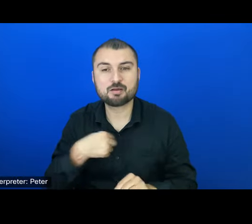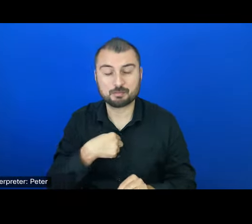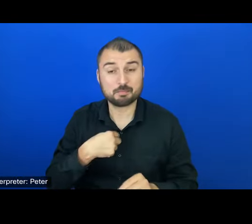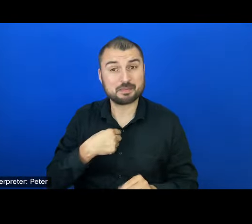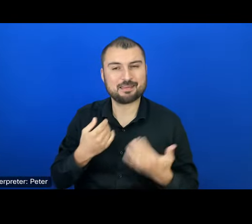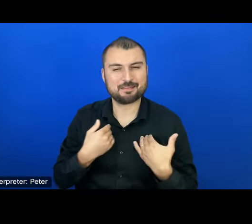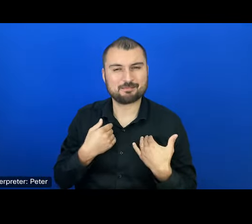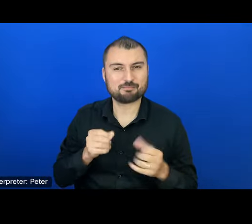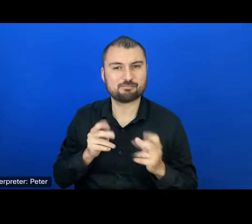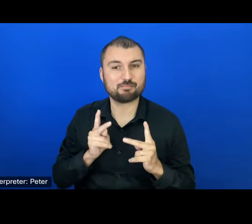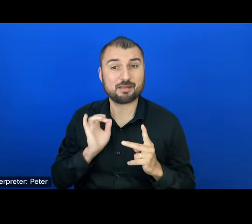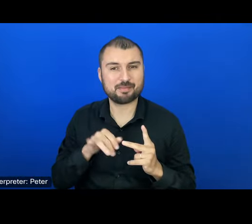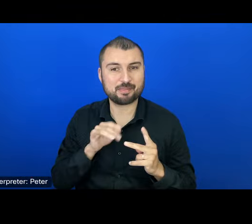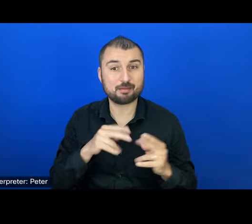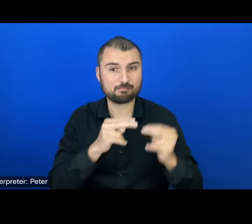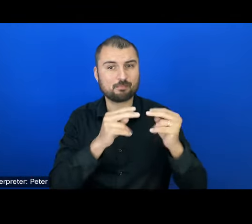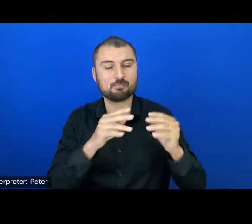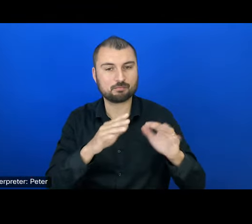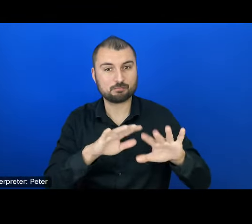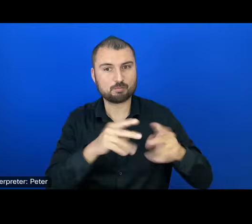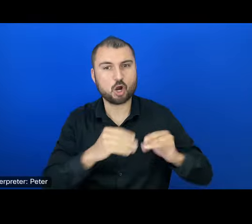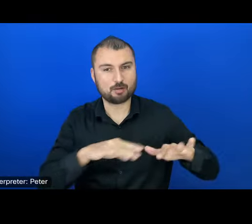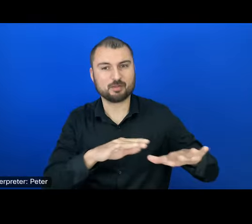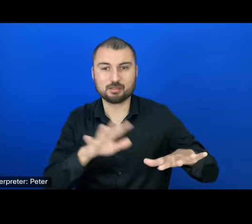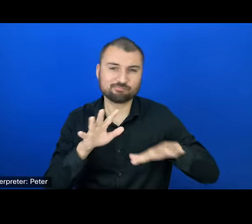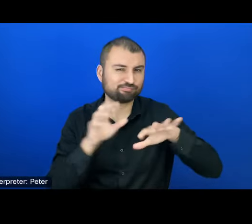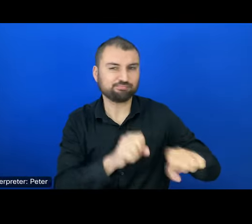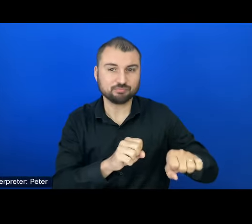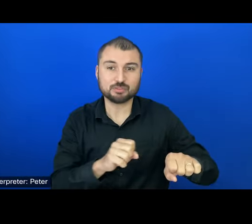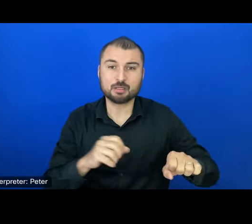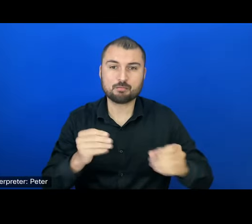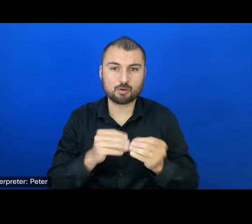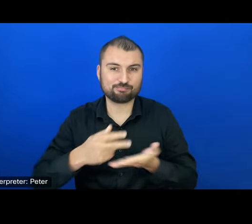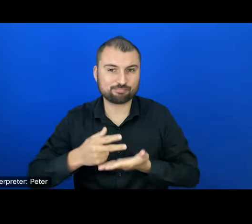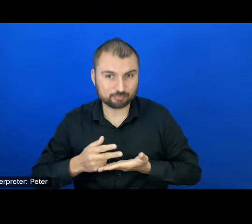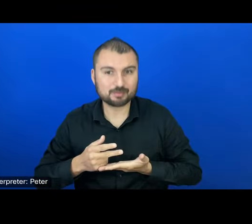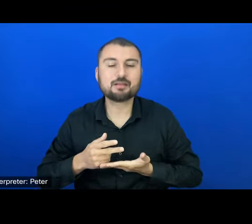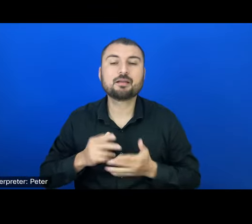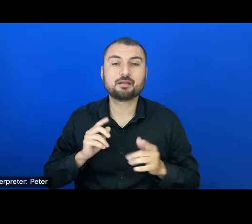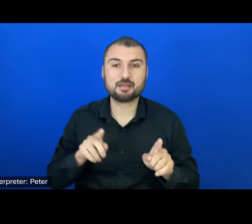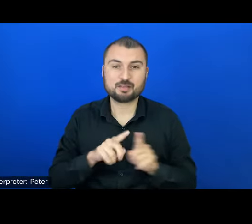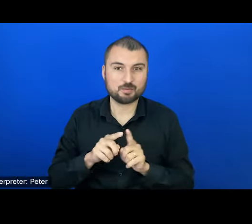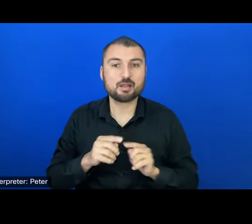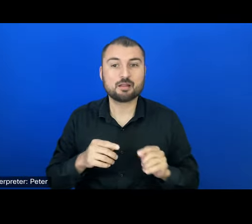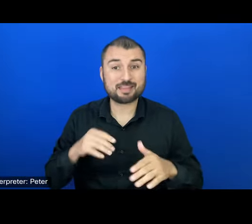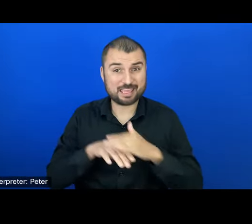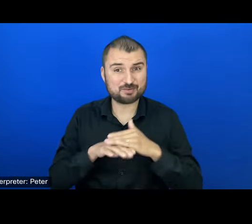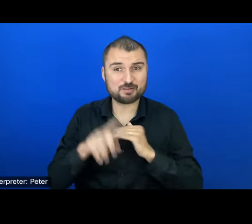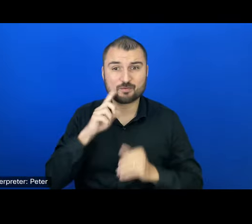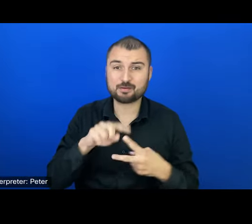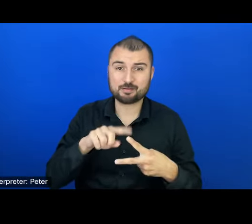that property and put more parking on campus and realign our entrance to Santa Fe and Kansas City Road.